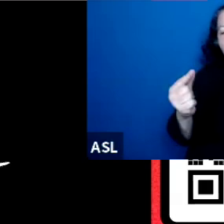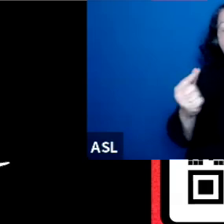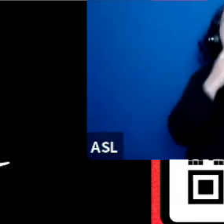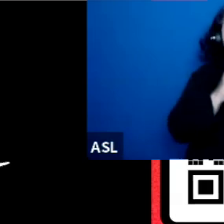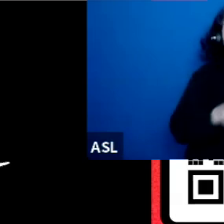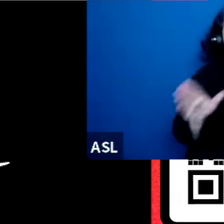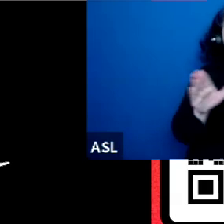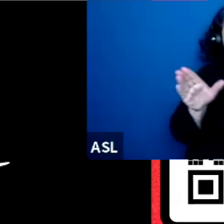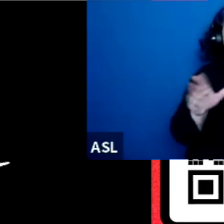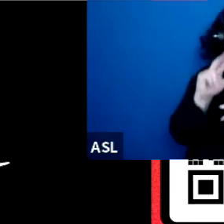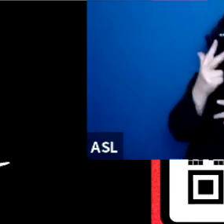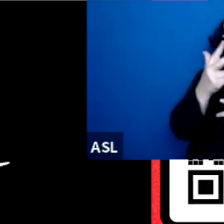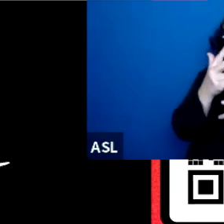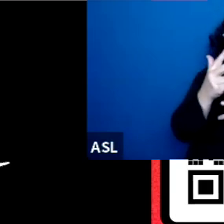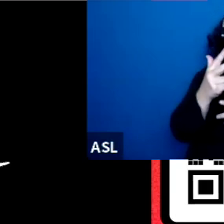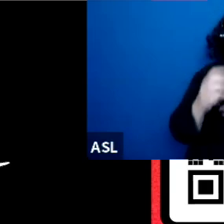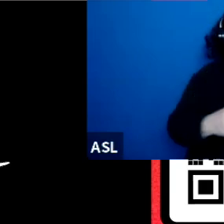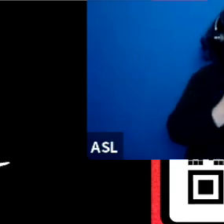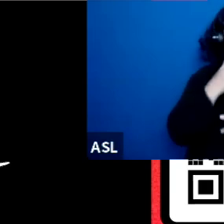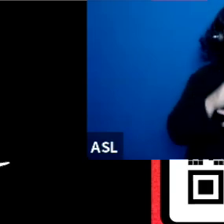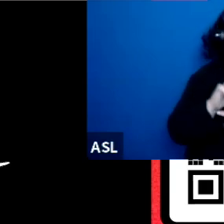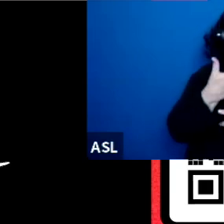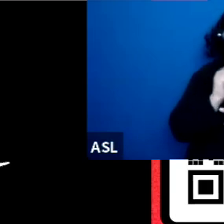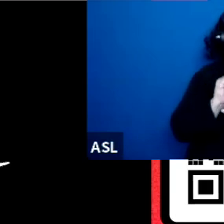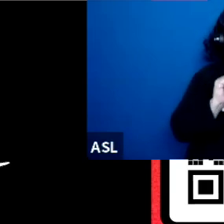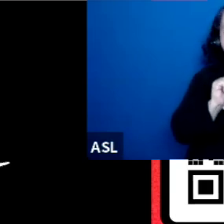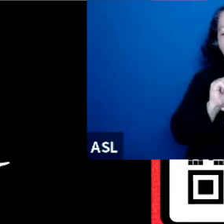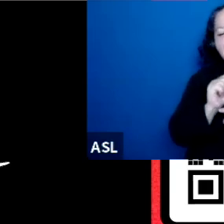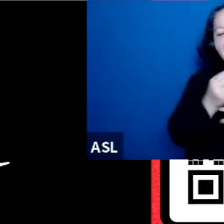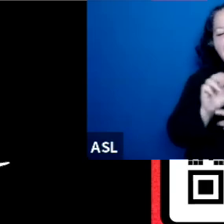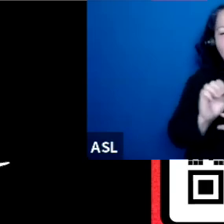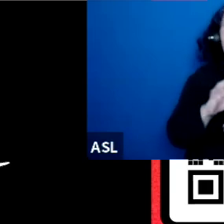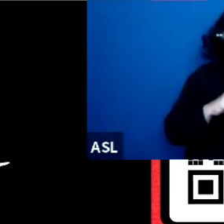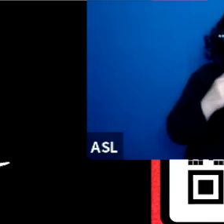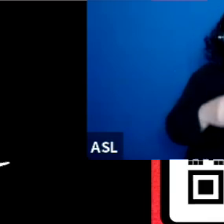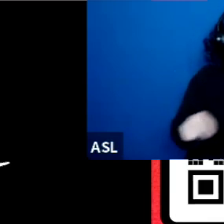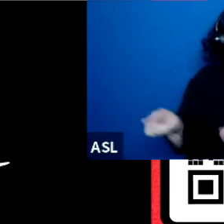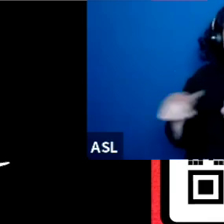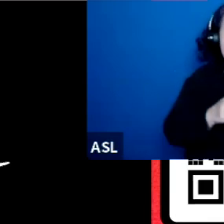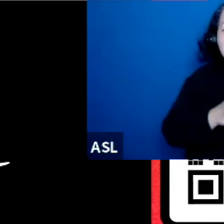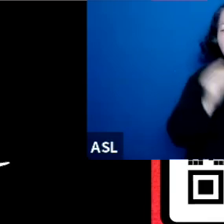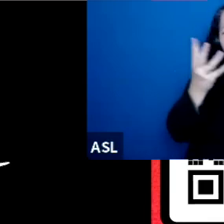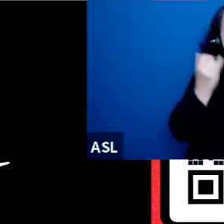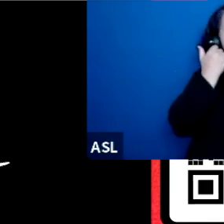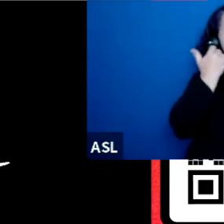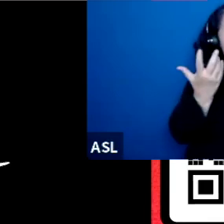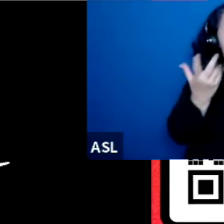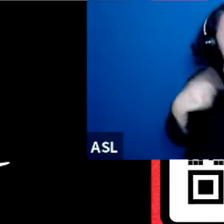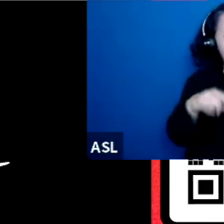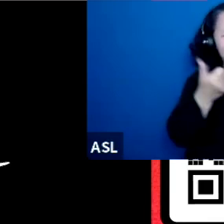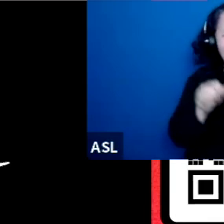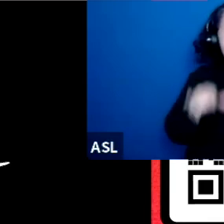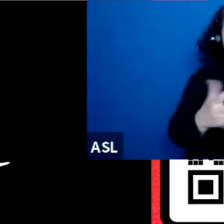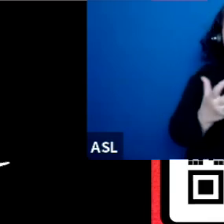me know in the chat if you've been to any one of those learning series sessions, because we've done a ton of sessions. You can actually go on